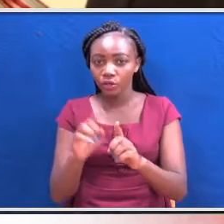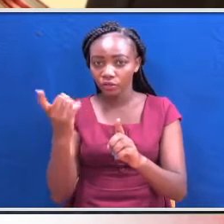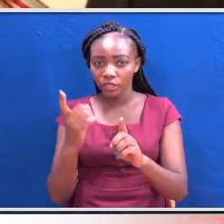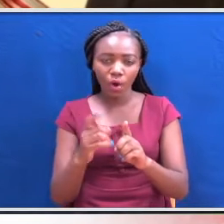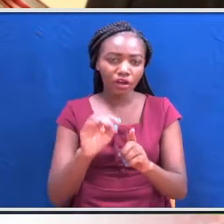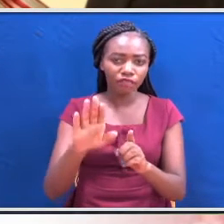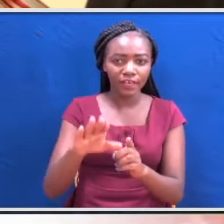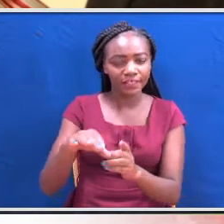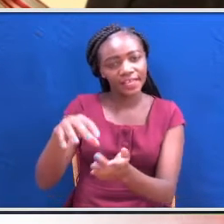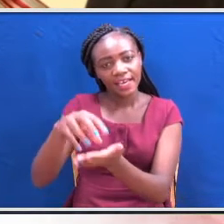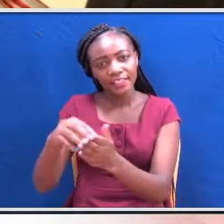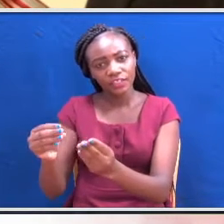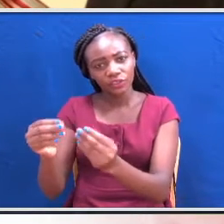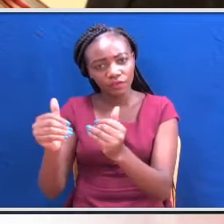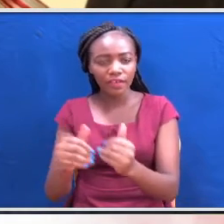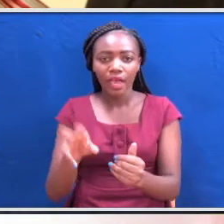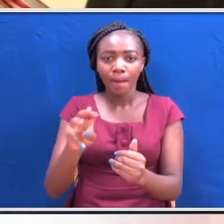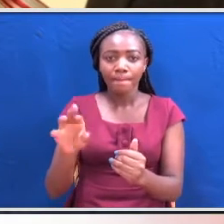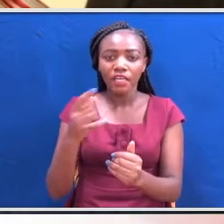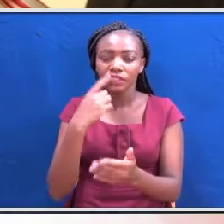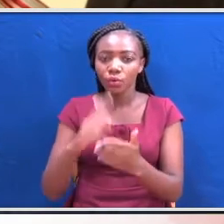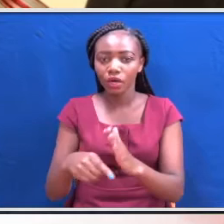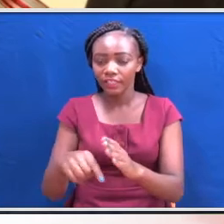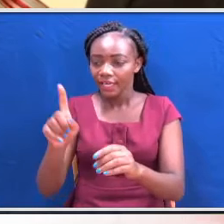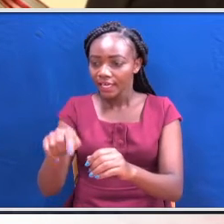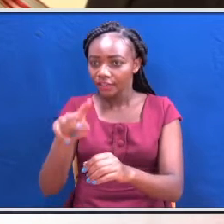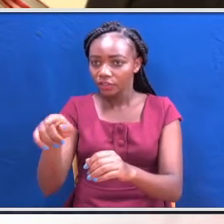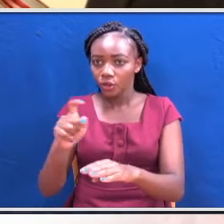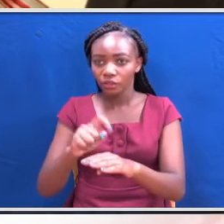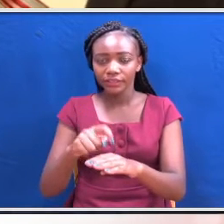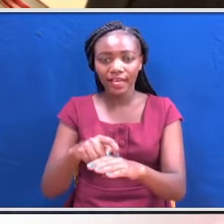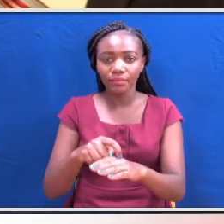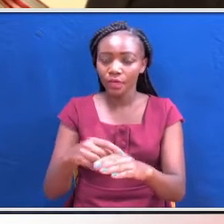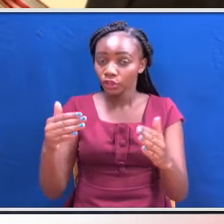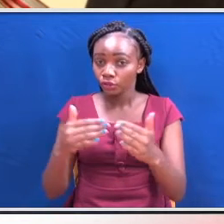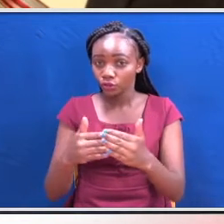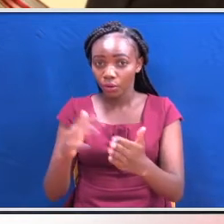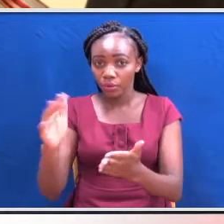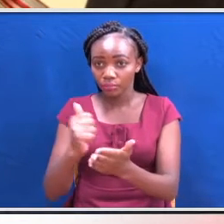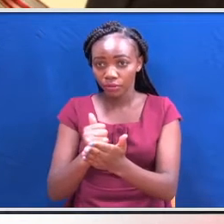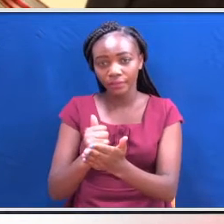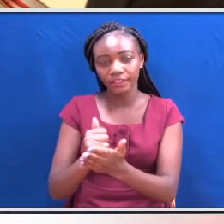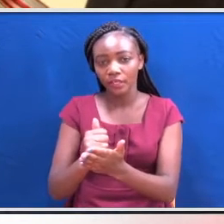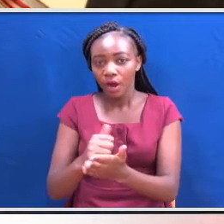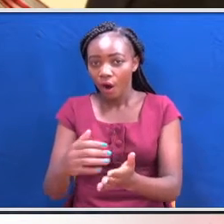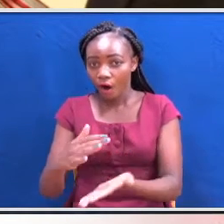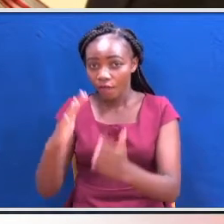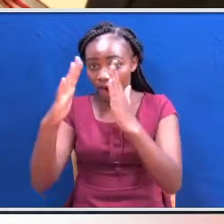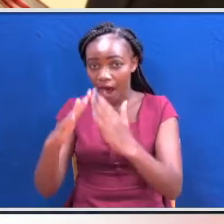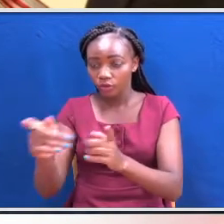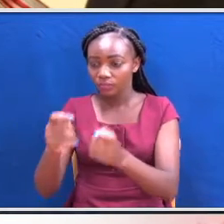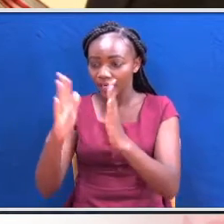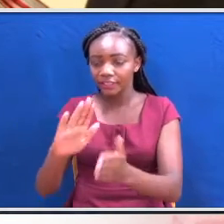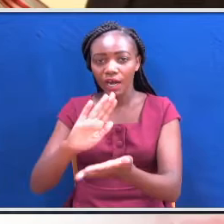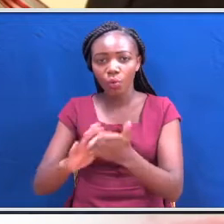year, Justice Ndere said that it is unlawful to terminate the employment of a house help without giving her a notice. He